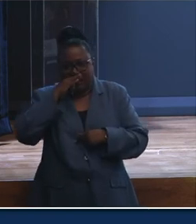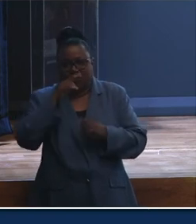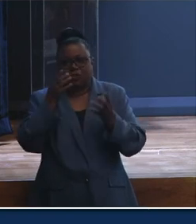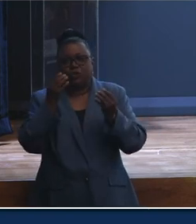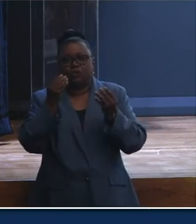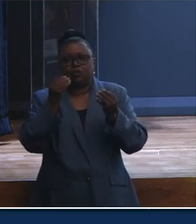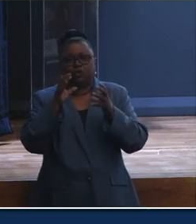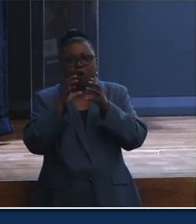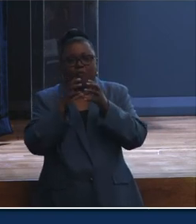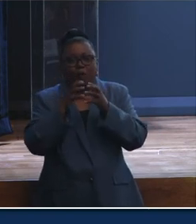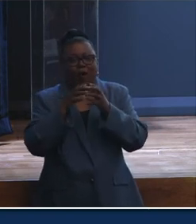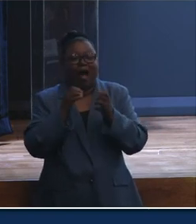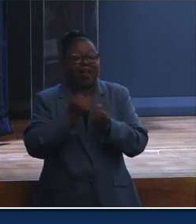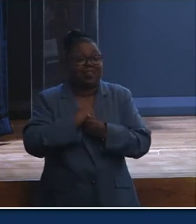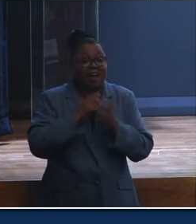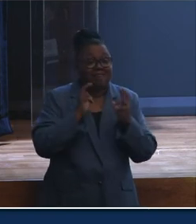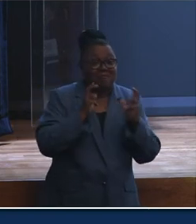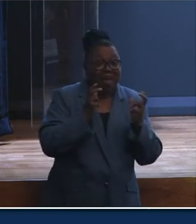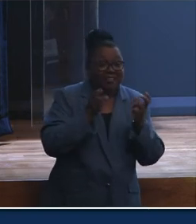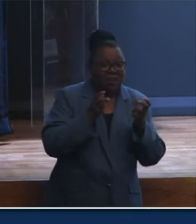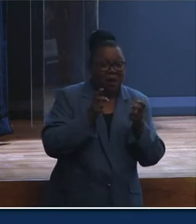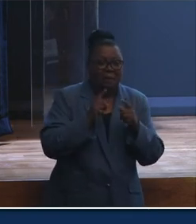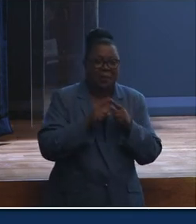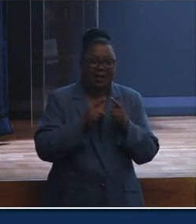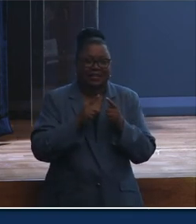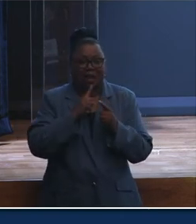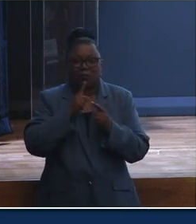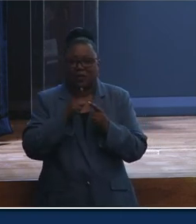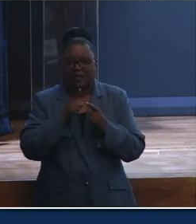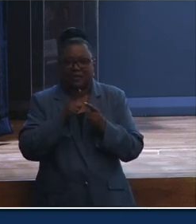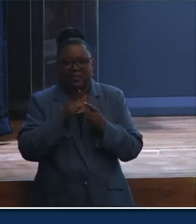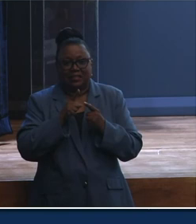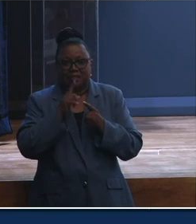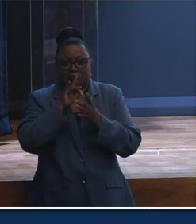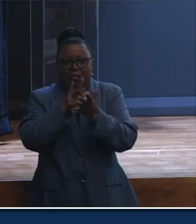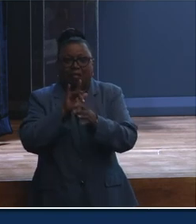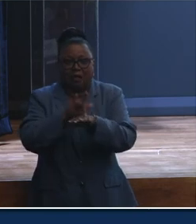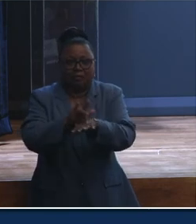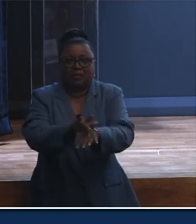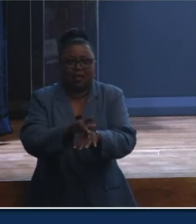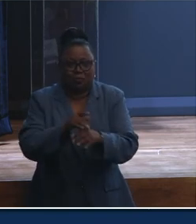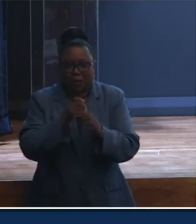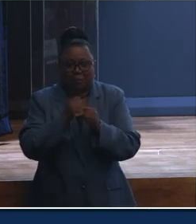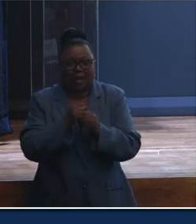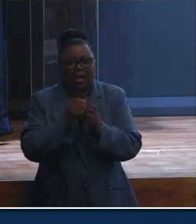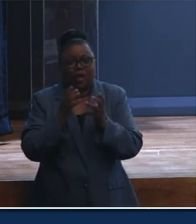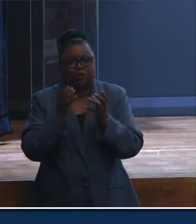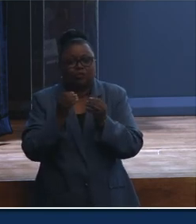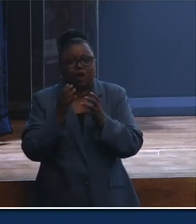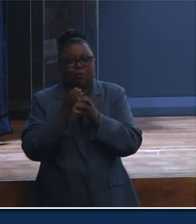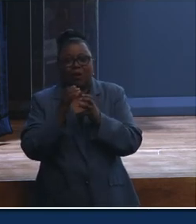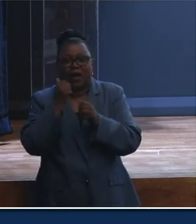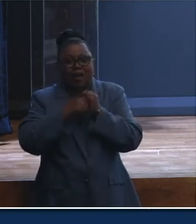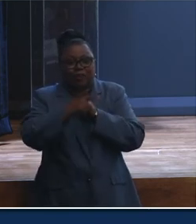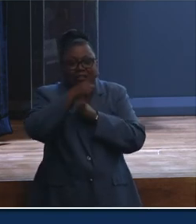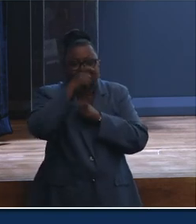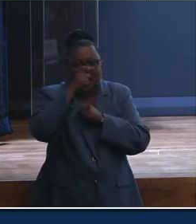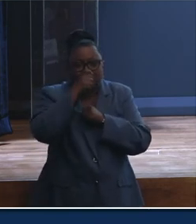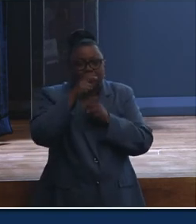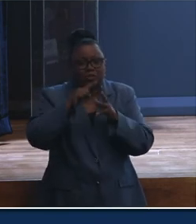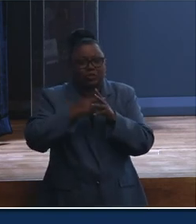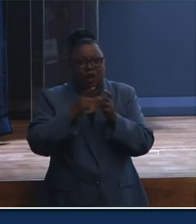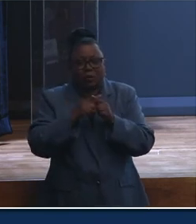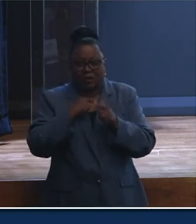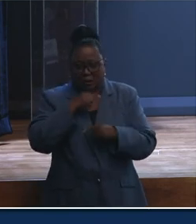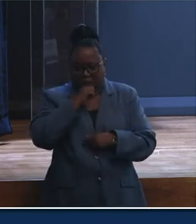softball. I love basketball, but I was absolutely obsessed with playing softball. I played every summer, starting